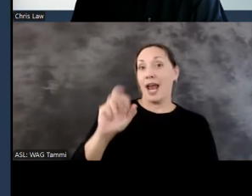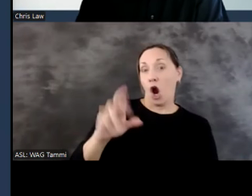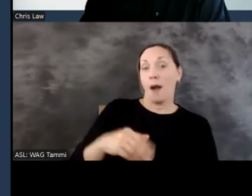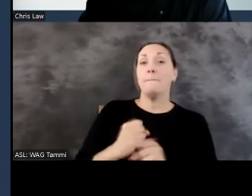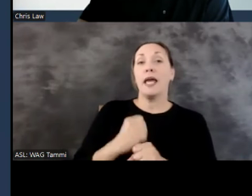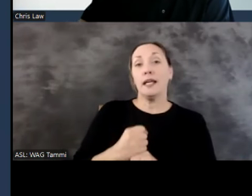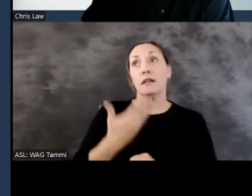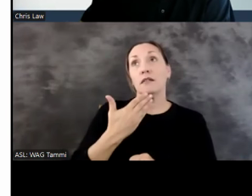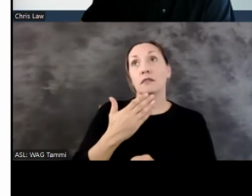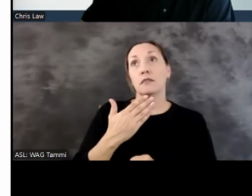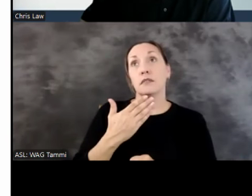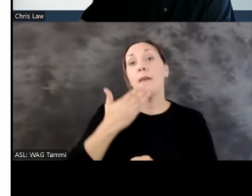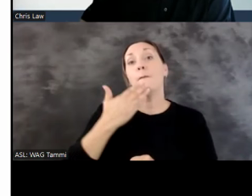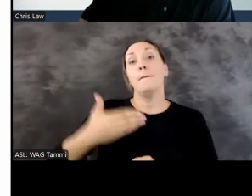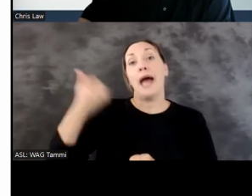better tomorrow.